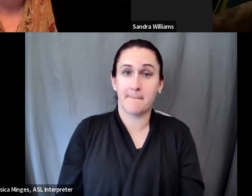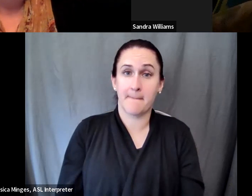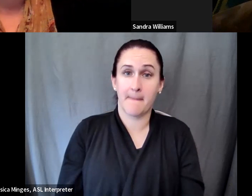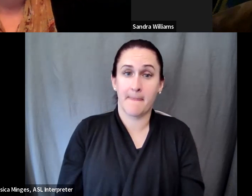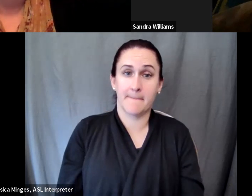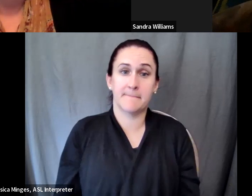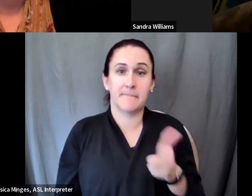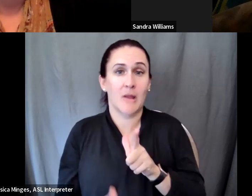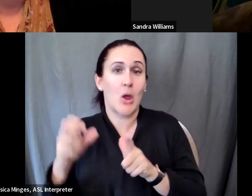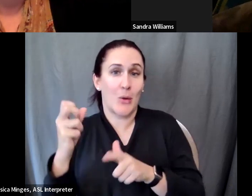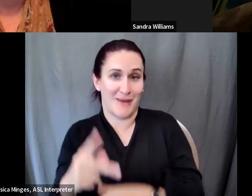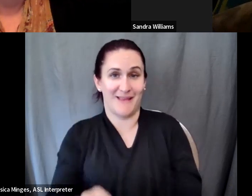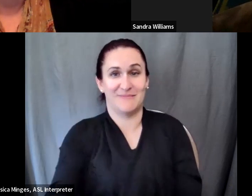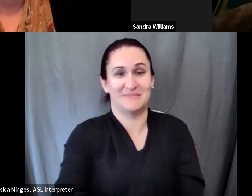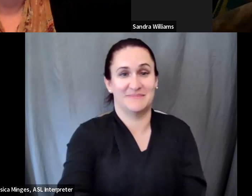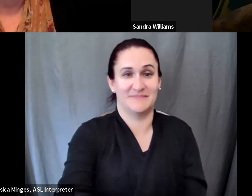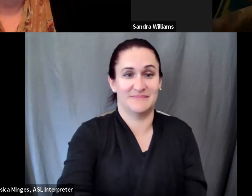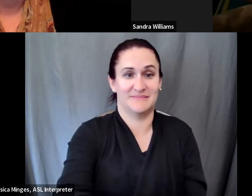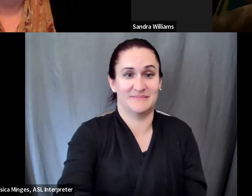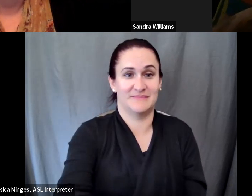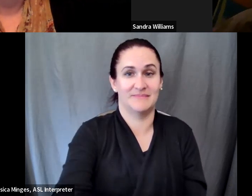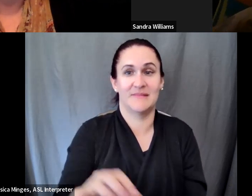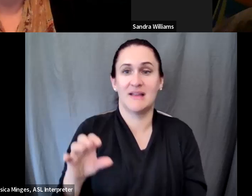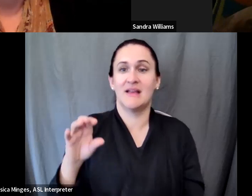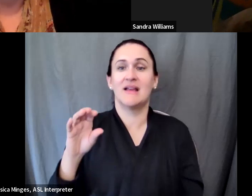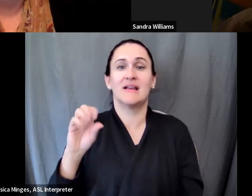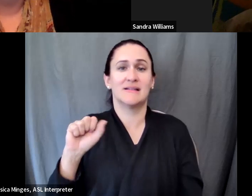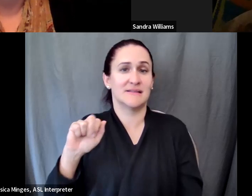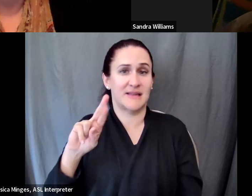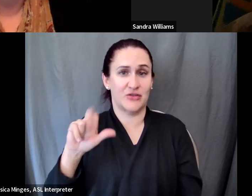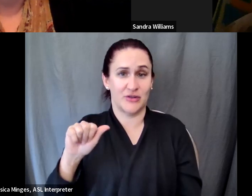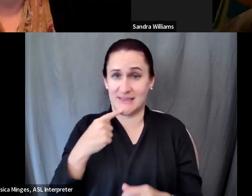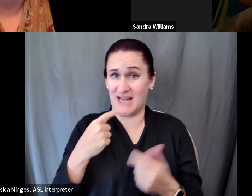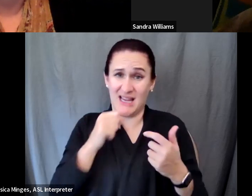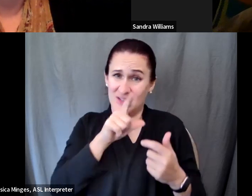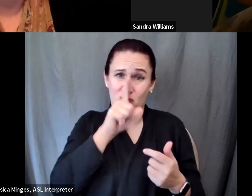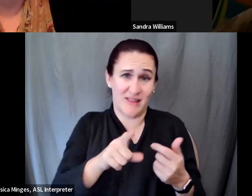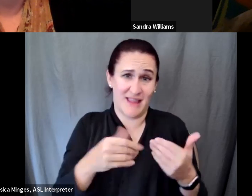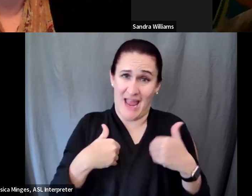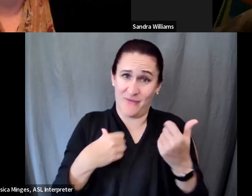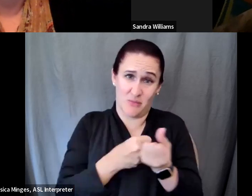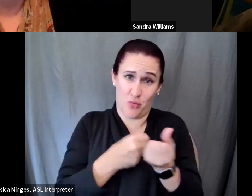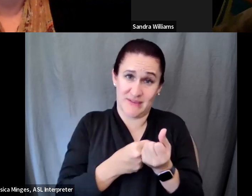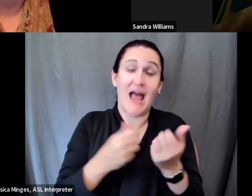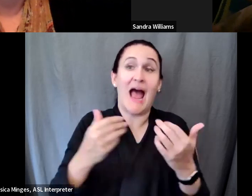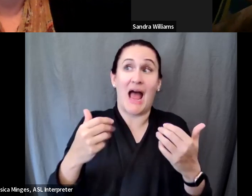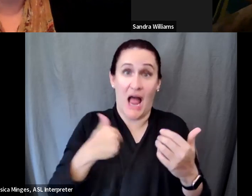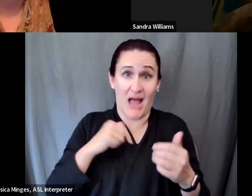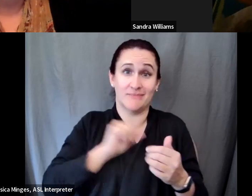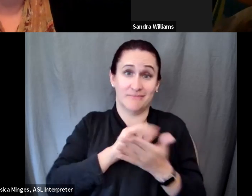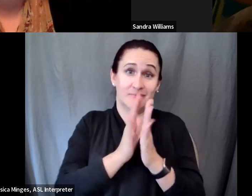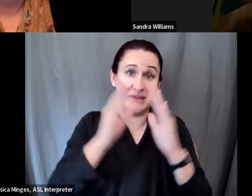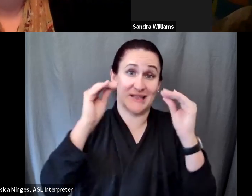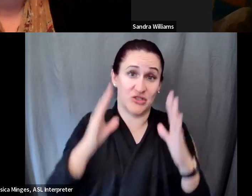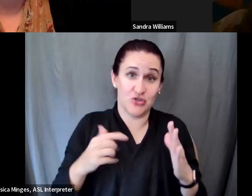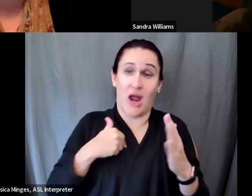Okay. I didn't really have supports. I was the teacher. I was the support for